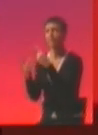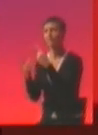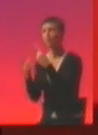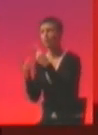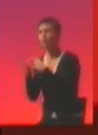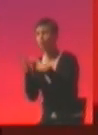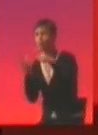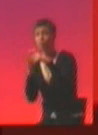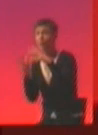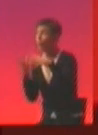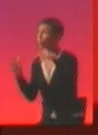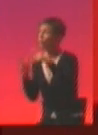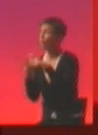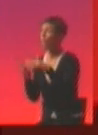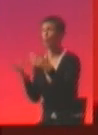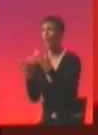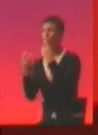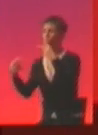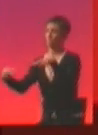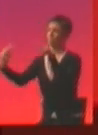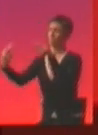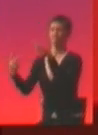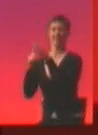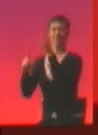Redwood on looking interviewers in the eye.